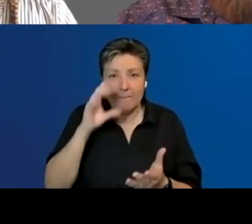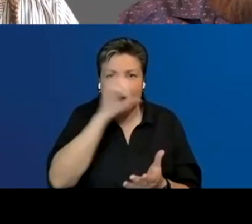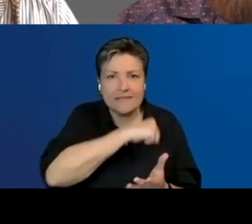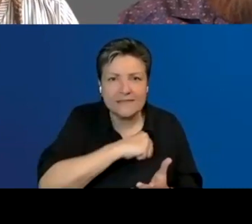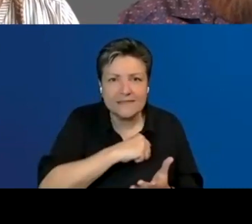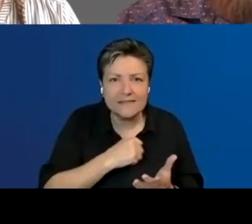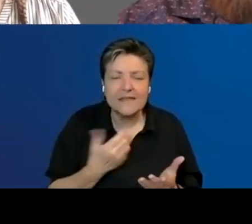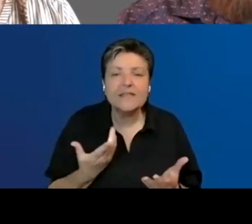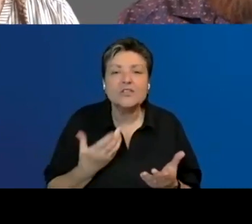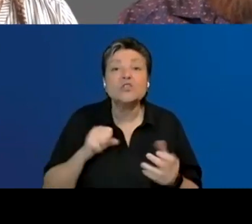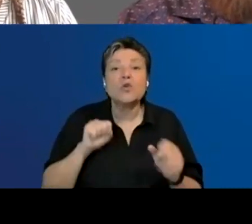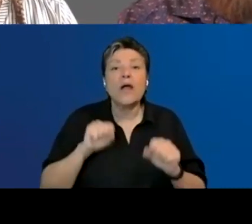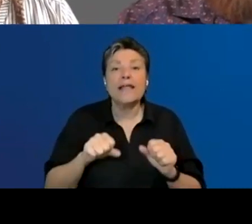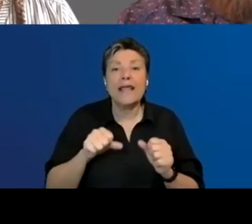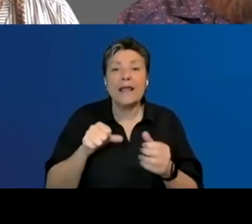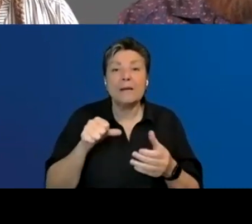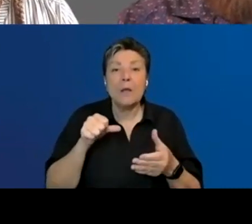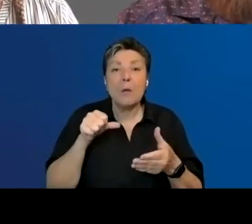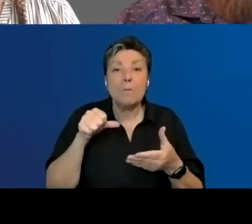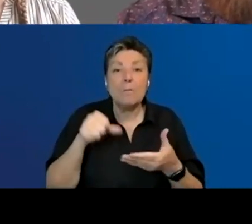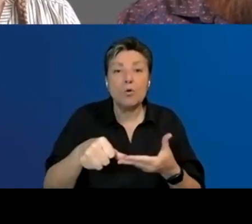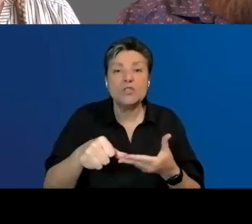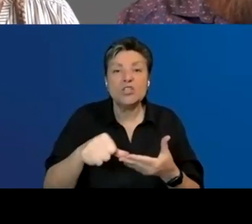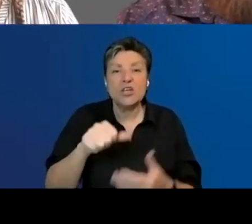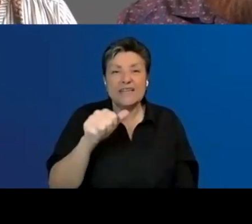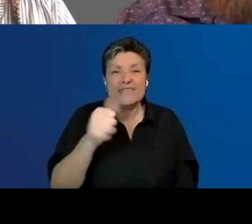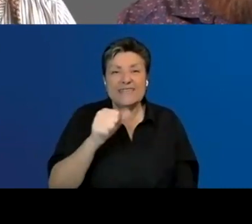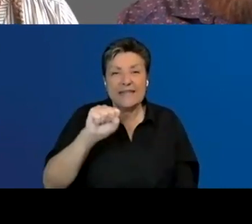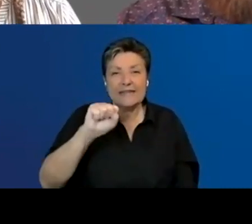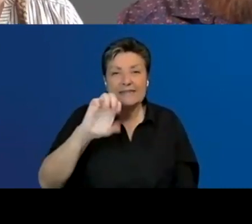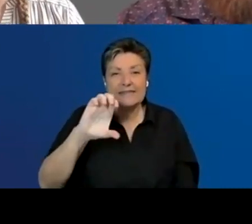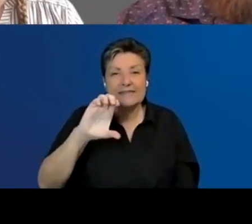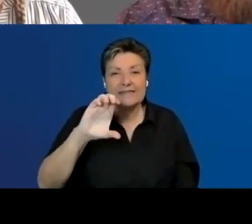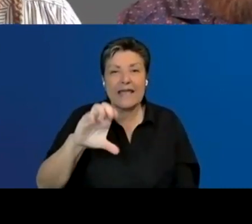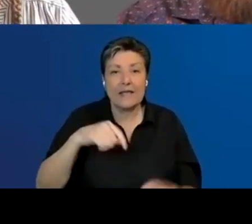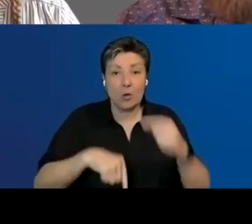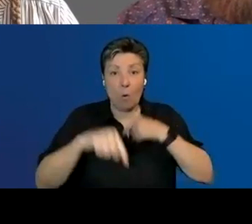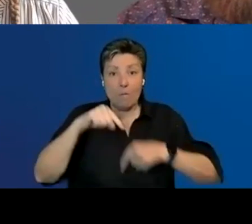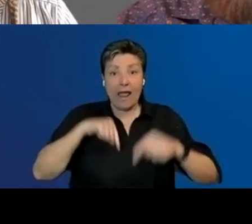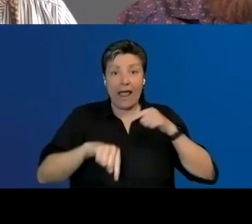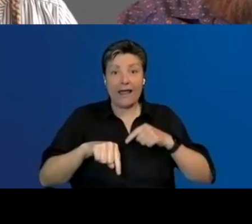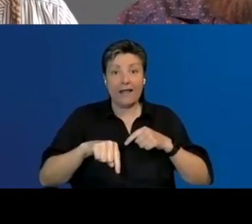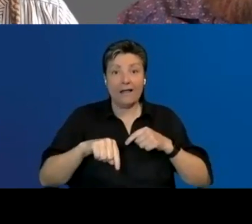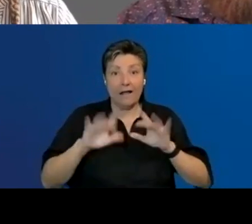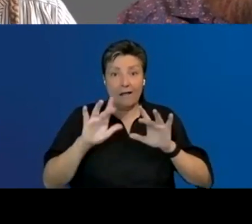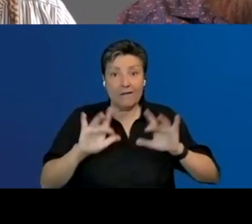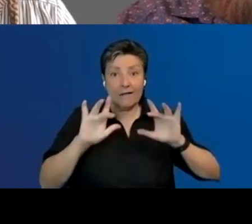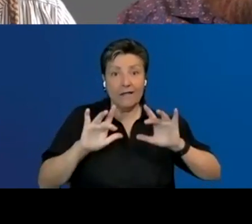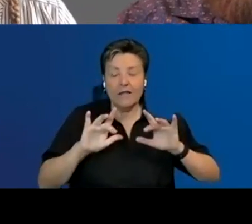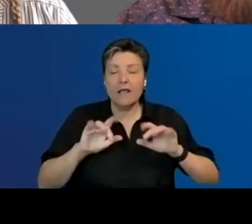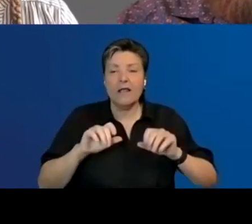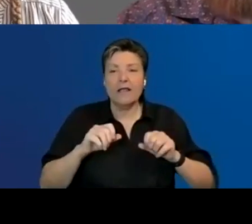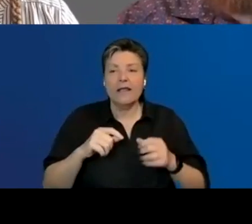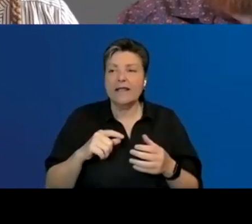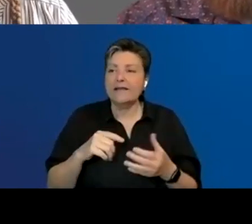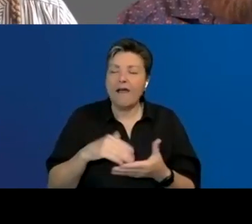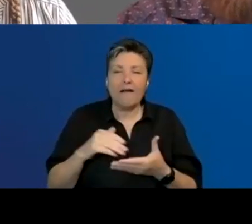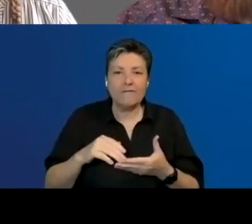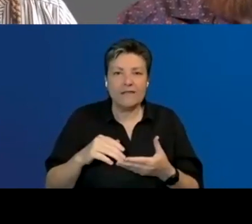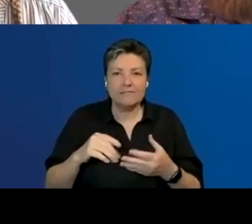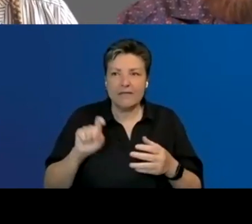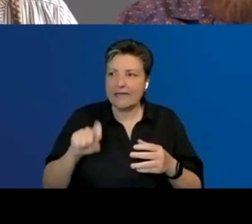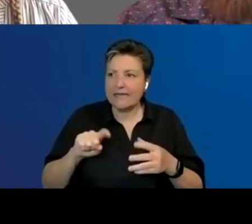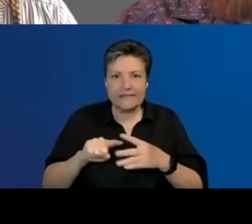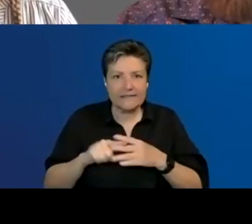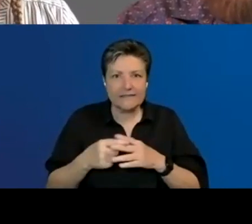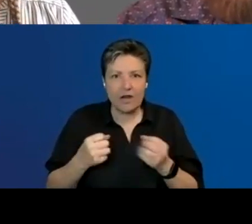I'm able to like push the 10-minute or the 10-second rewind, and other times I got to start driving and I can't. So,